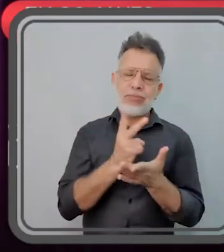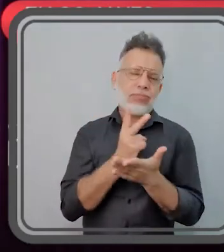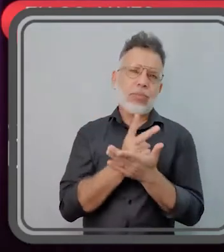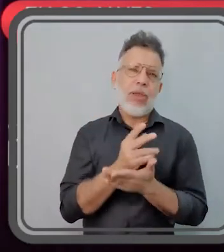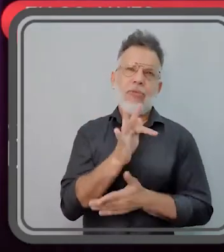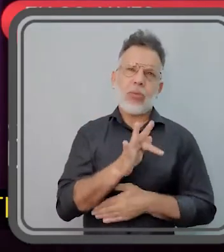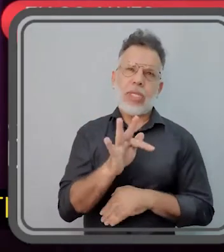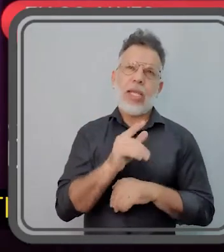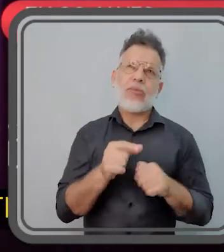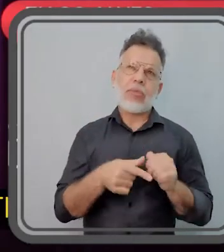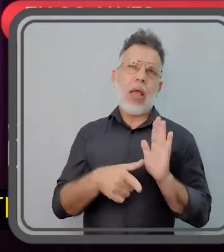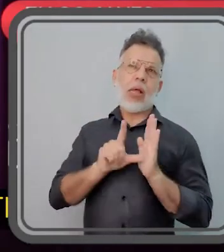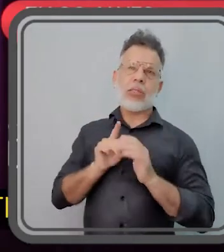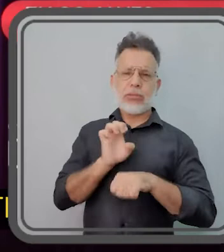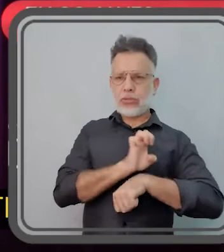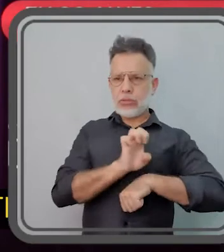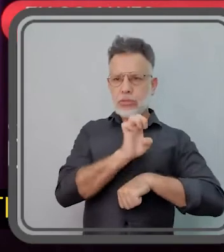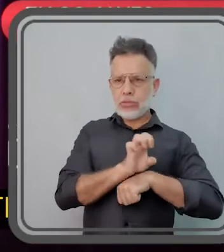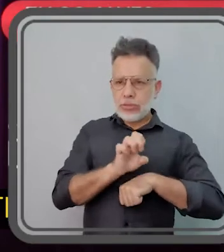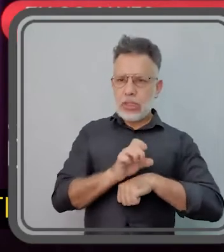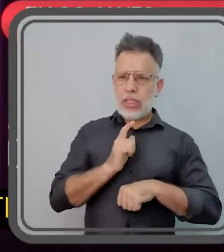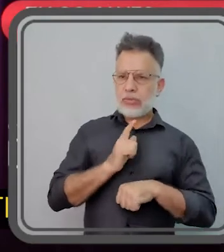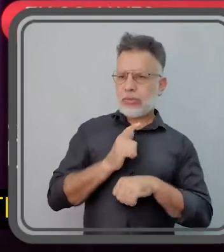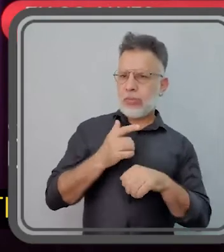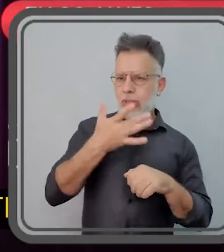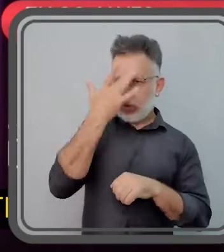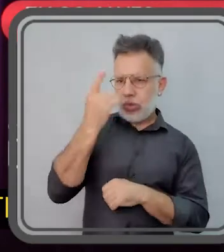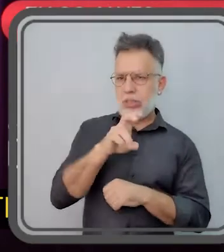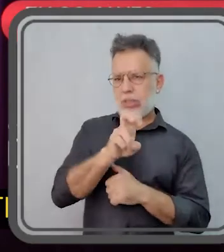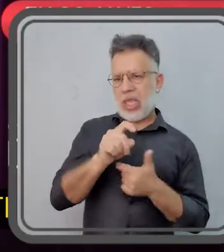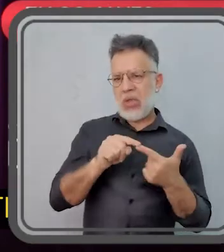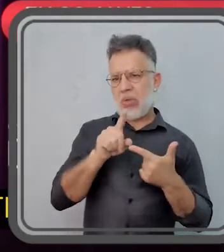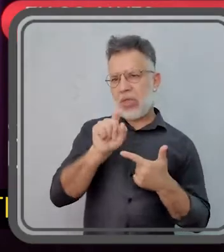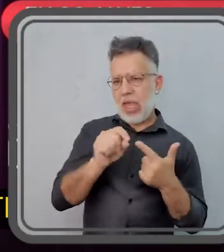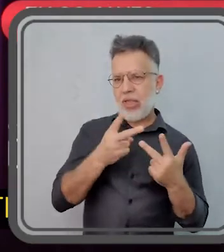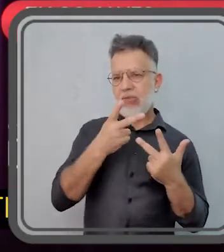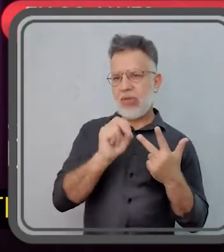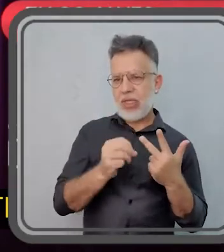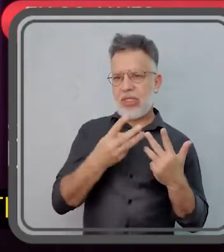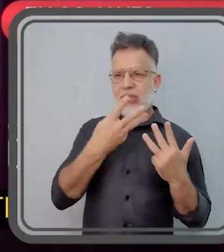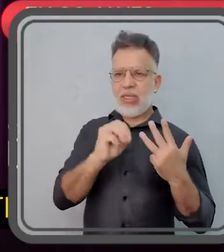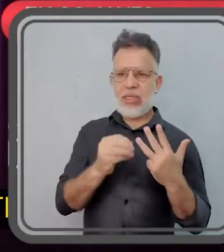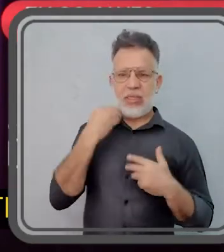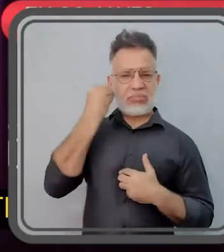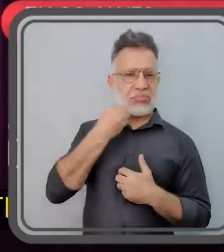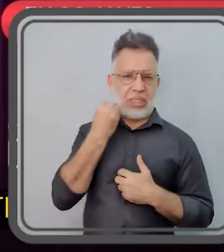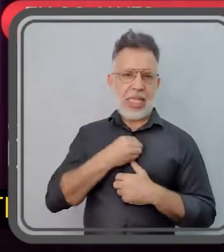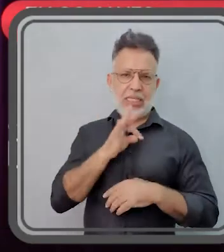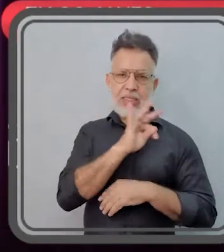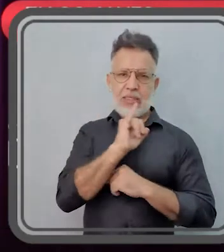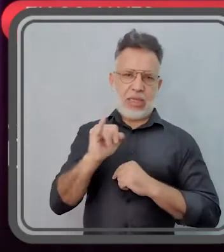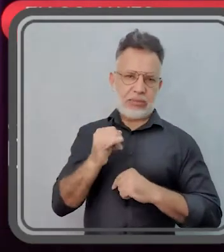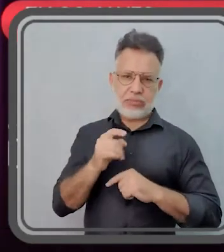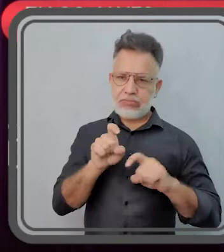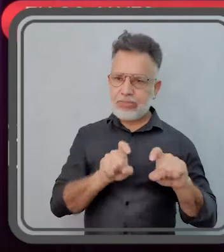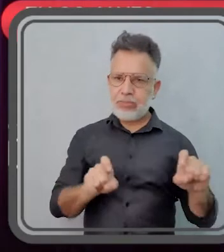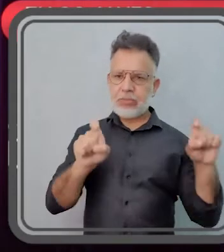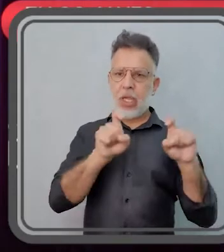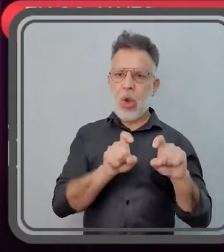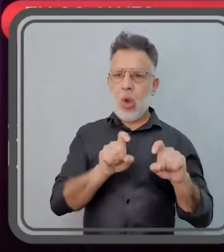interning with us, and people who have 5, 10, 20, 30 years of experience in IT,